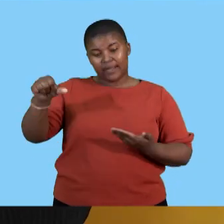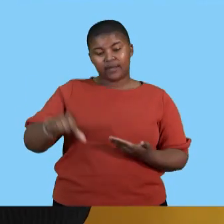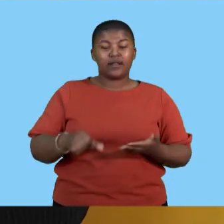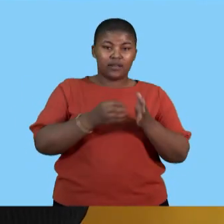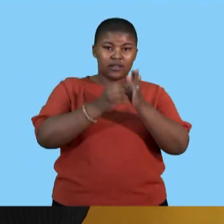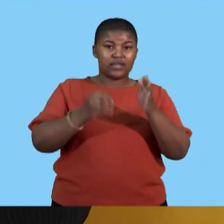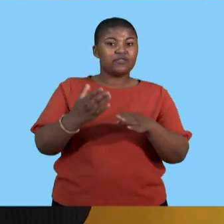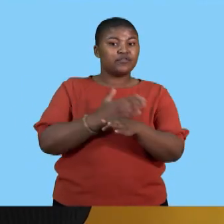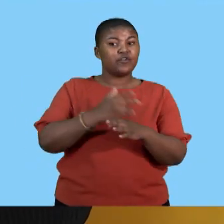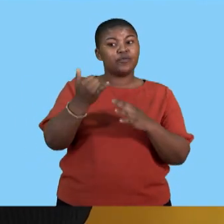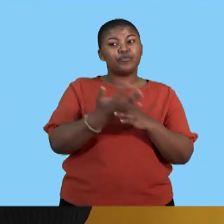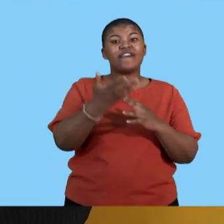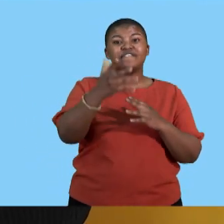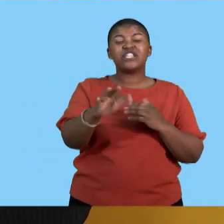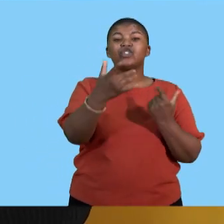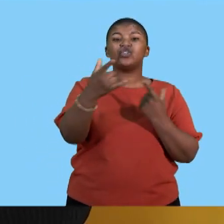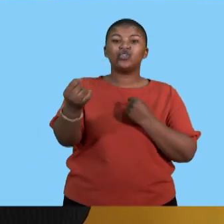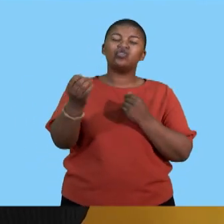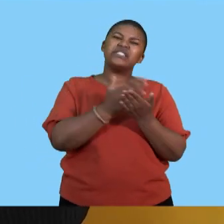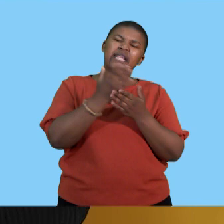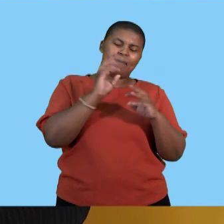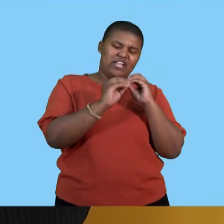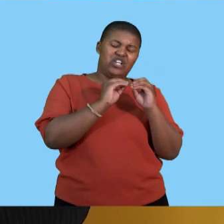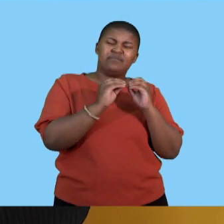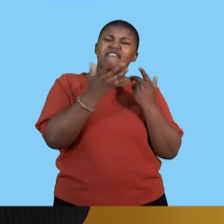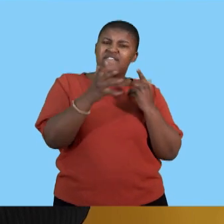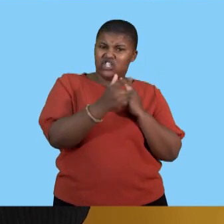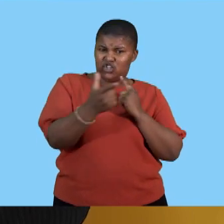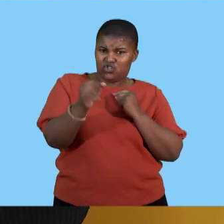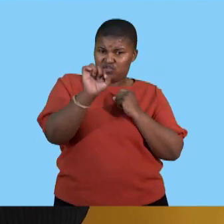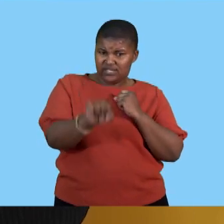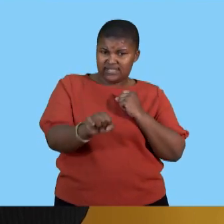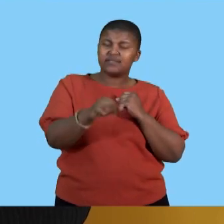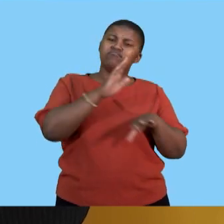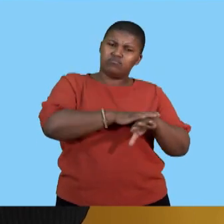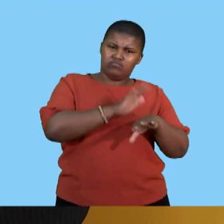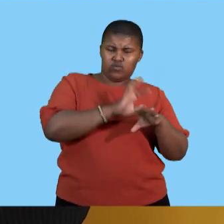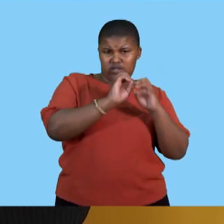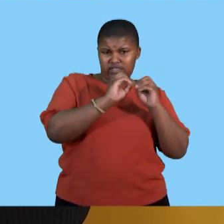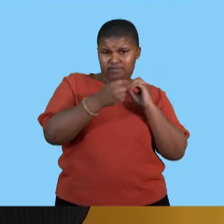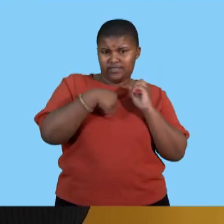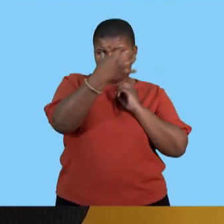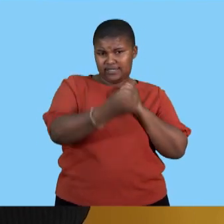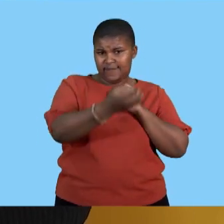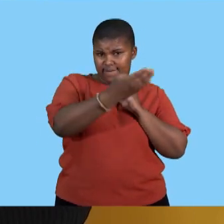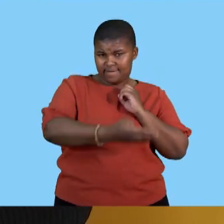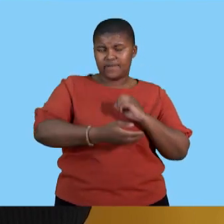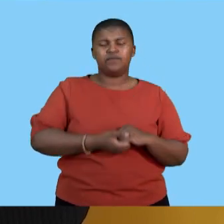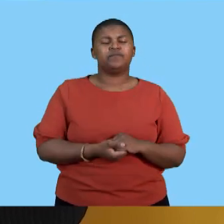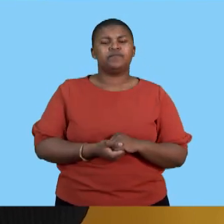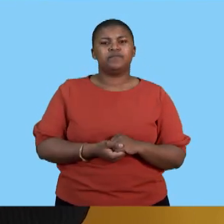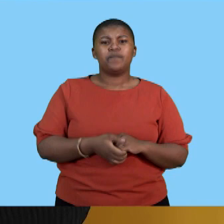Welcome back, dear learners. Before the ad break, we did do some adjustments. Here with me, I have more adjustments. I